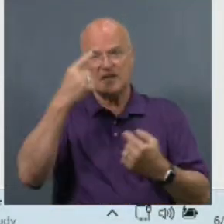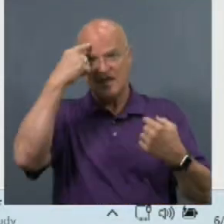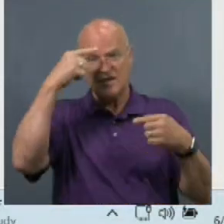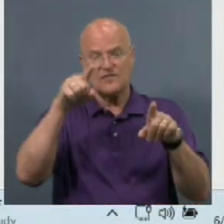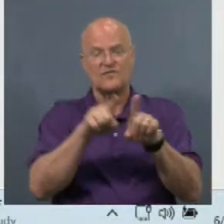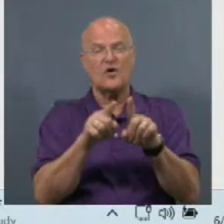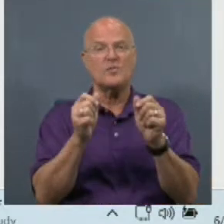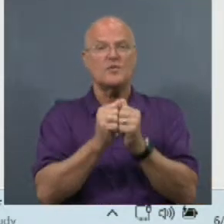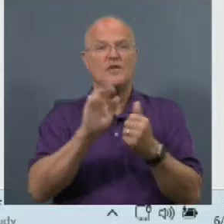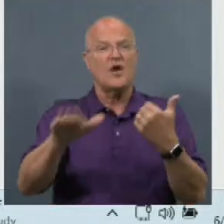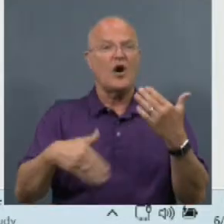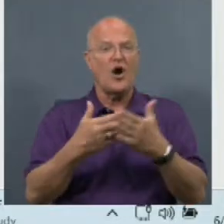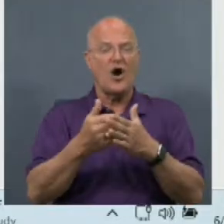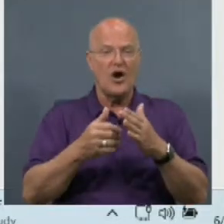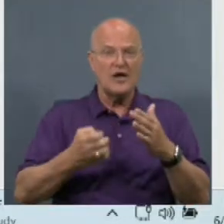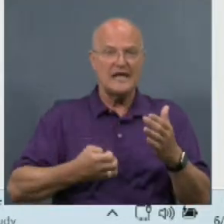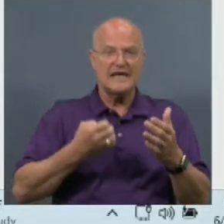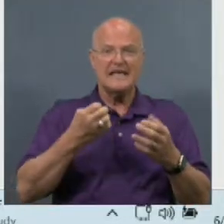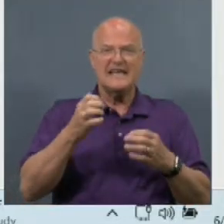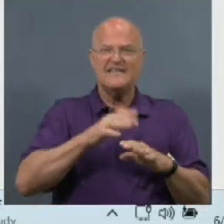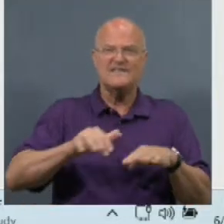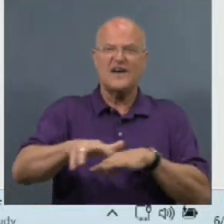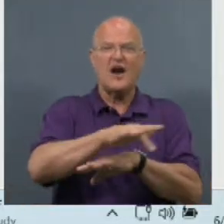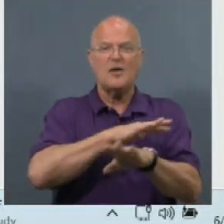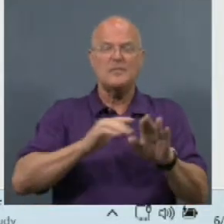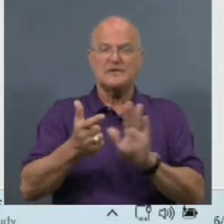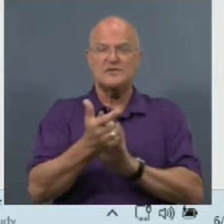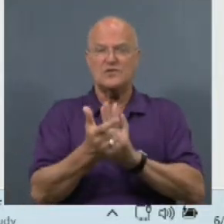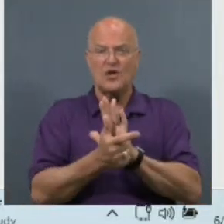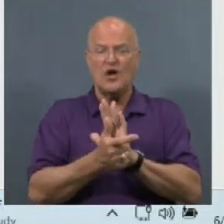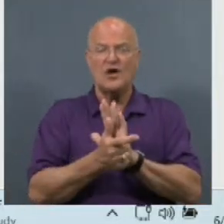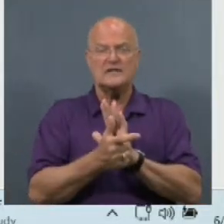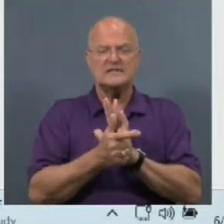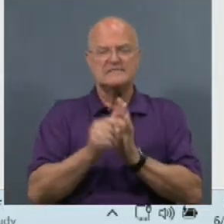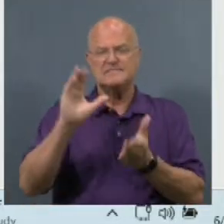conforms to all environmental laws, has